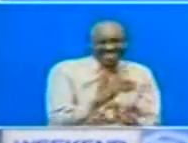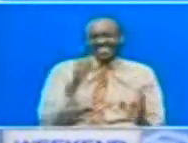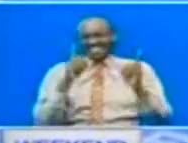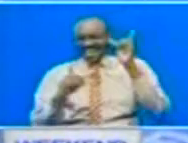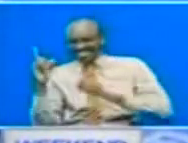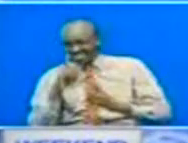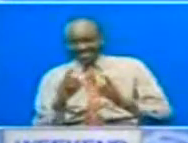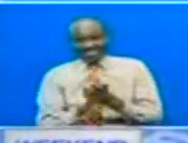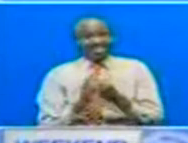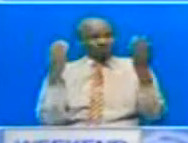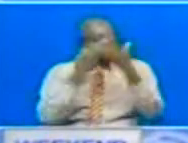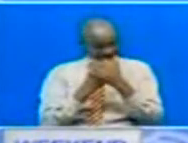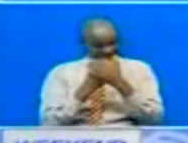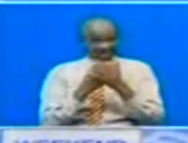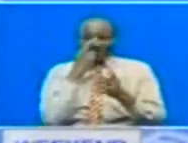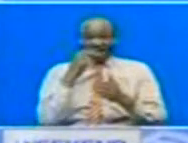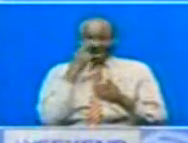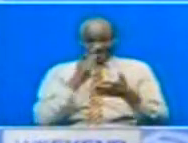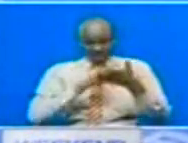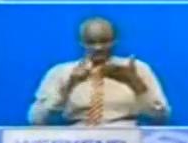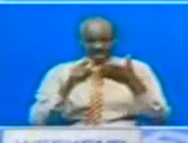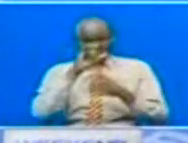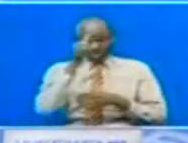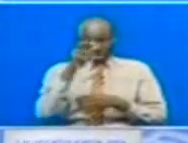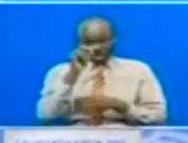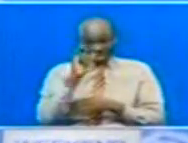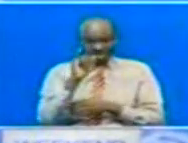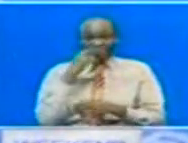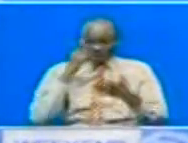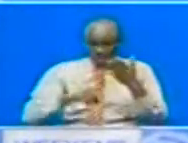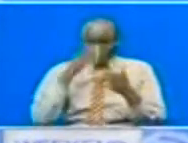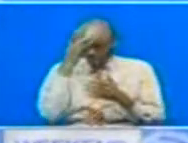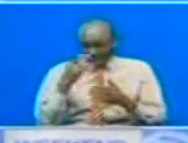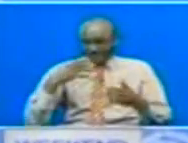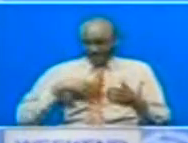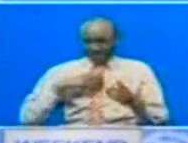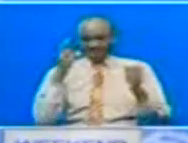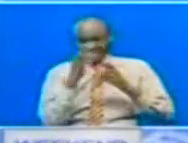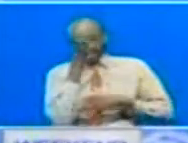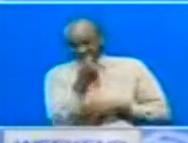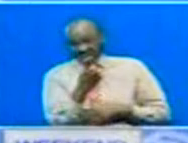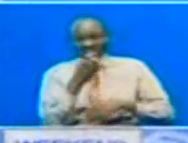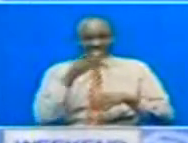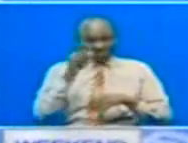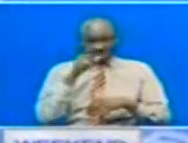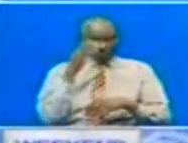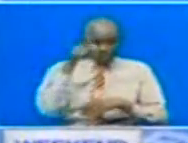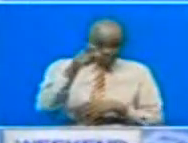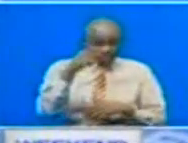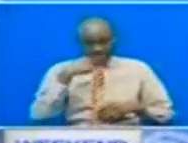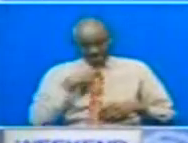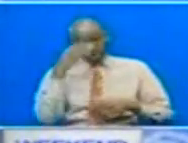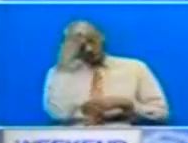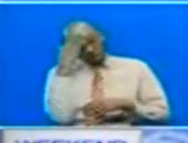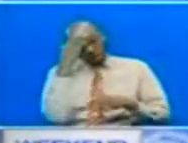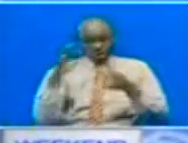singing and dancing. But tonight on Mock the Week, Jerry Mushura tells us why, to some people, dancing is not what you or I know